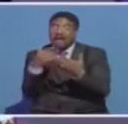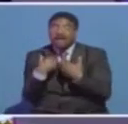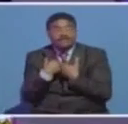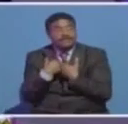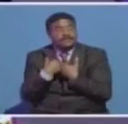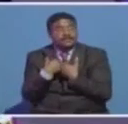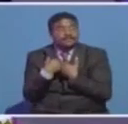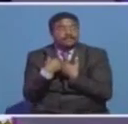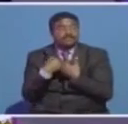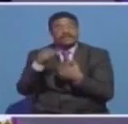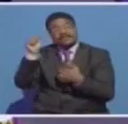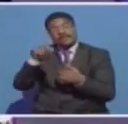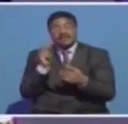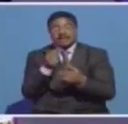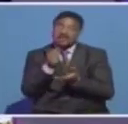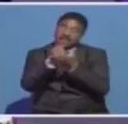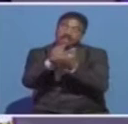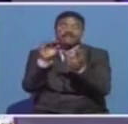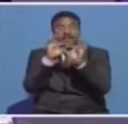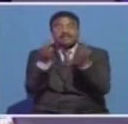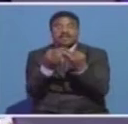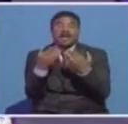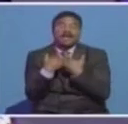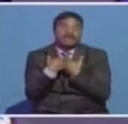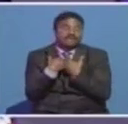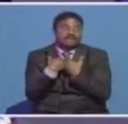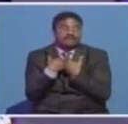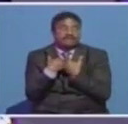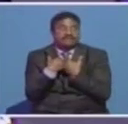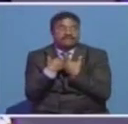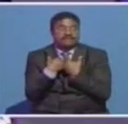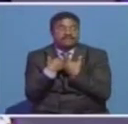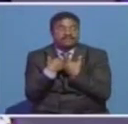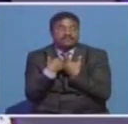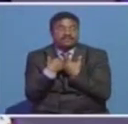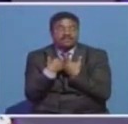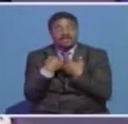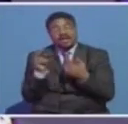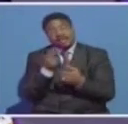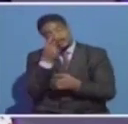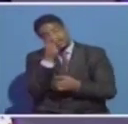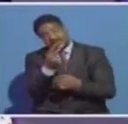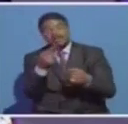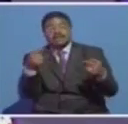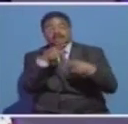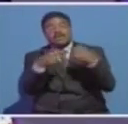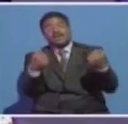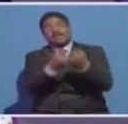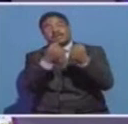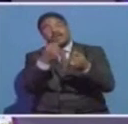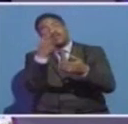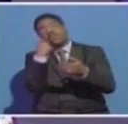the families and look at the aspects of the accident, who caused the accident,